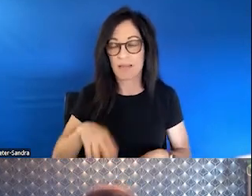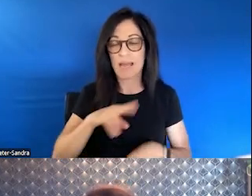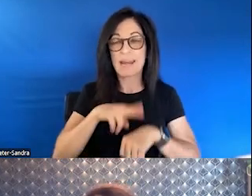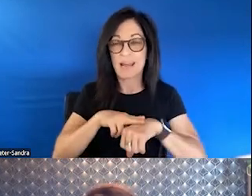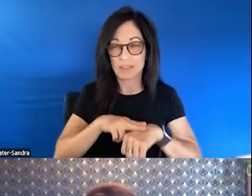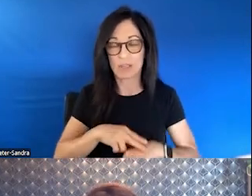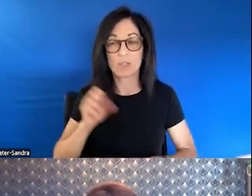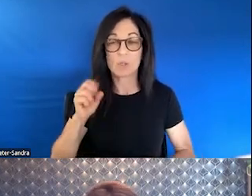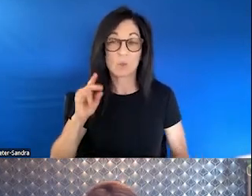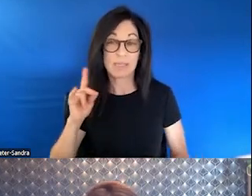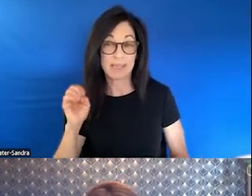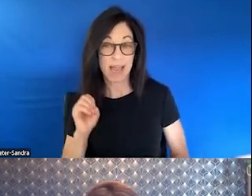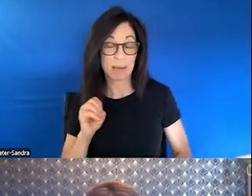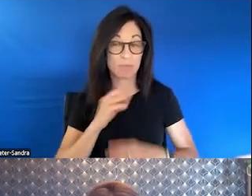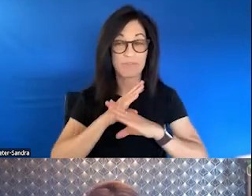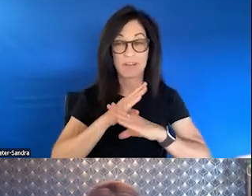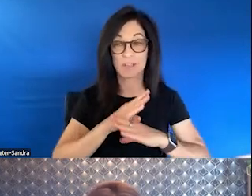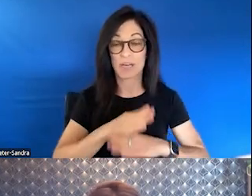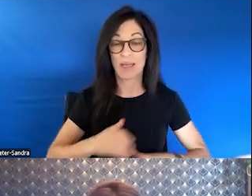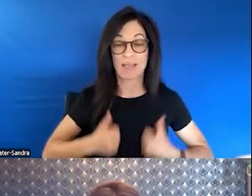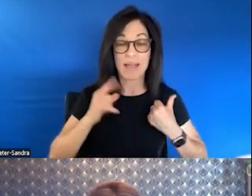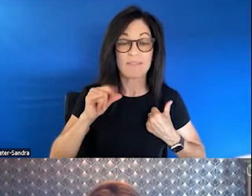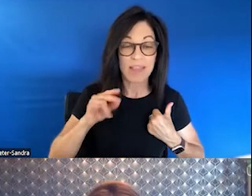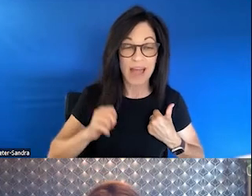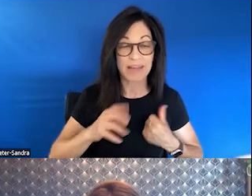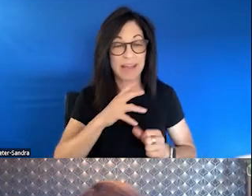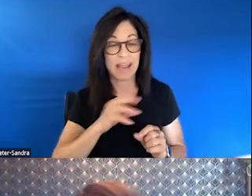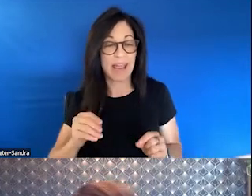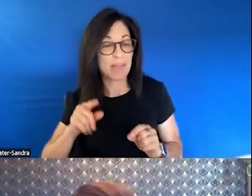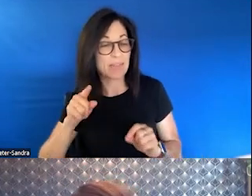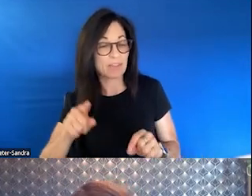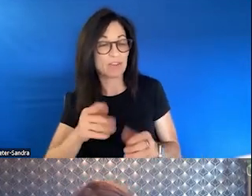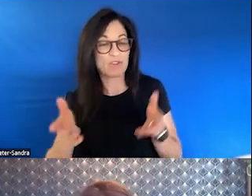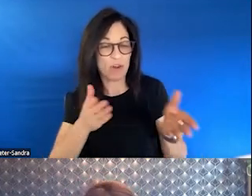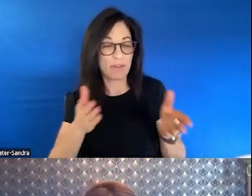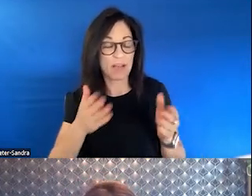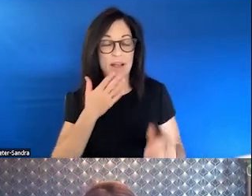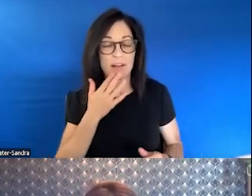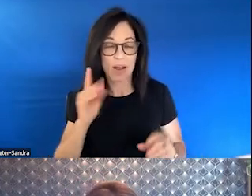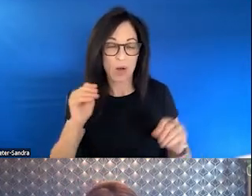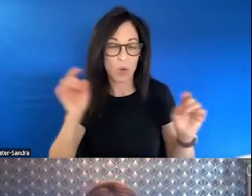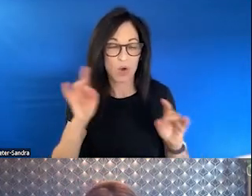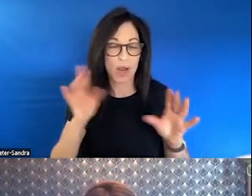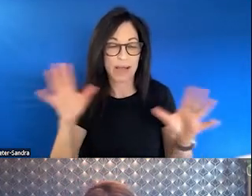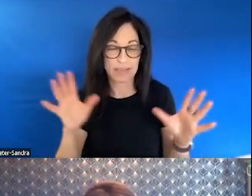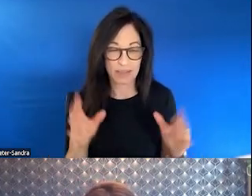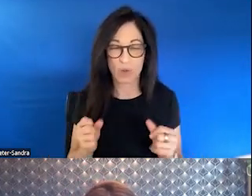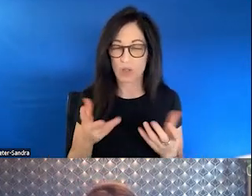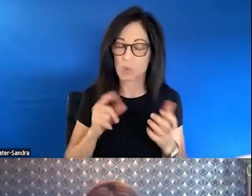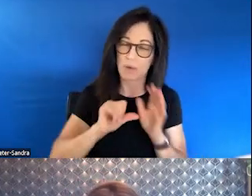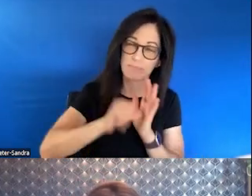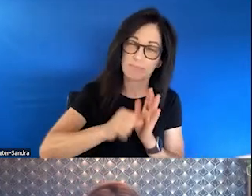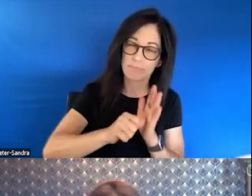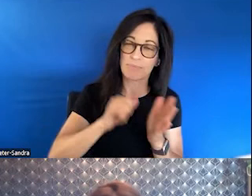the Colorado crisis system, and the investment that Colorado made in crisis care. So really just wanted to underscore that